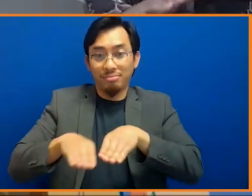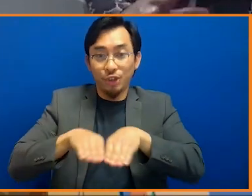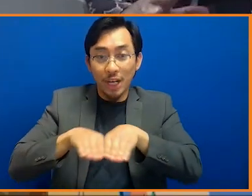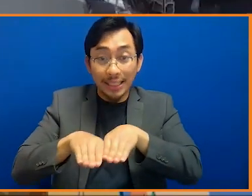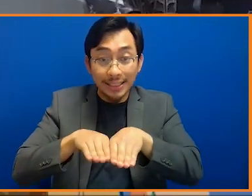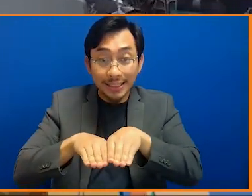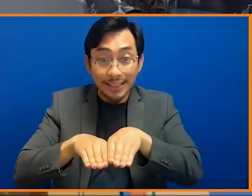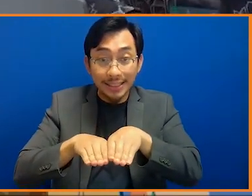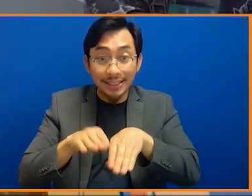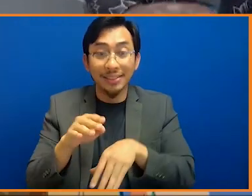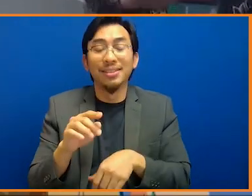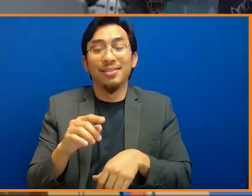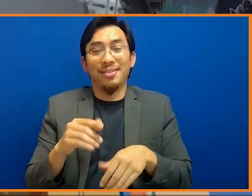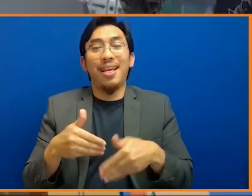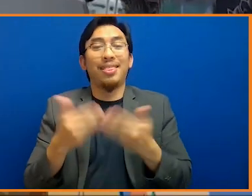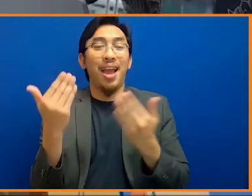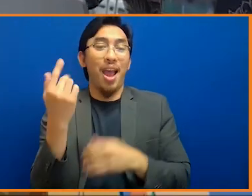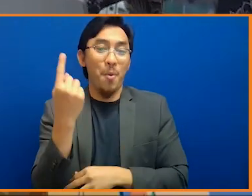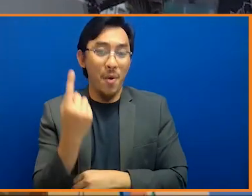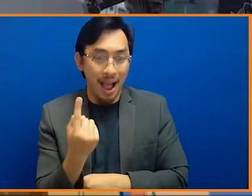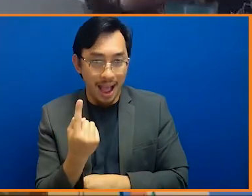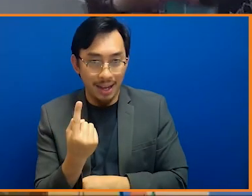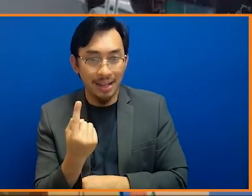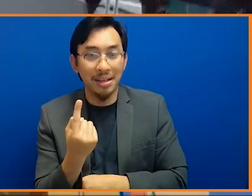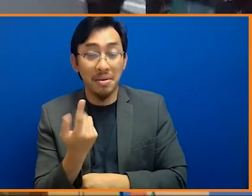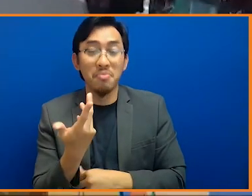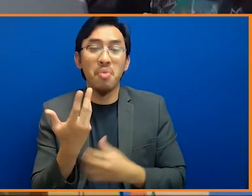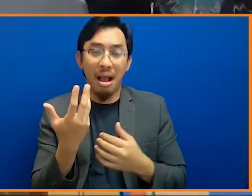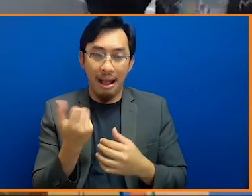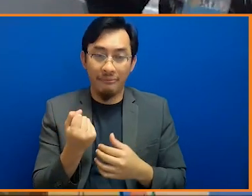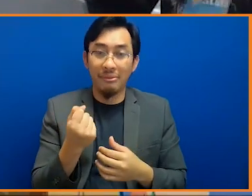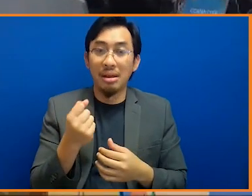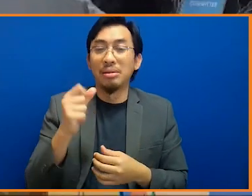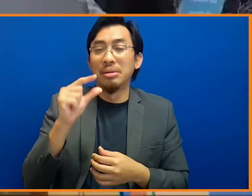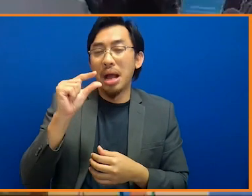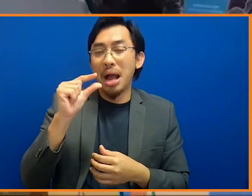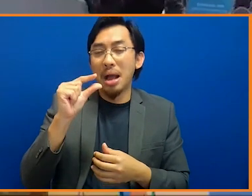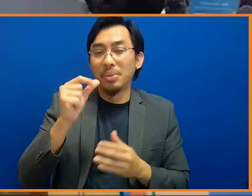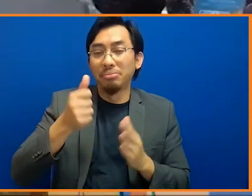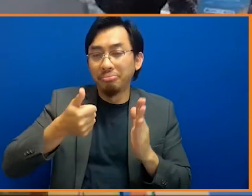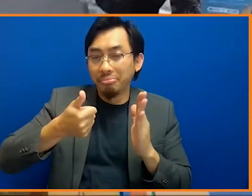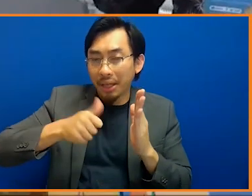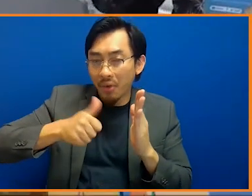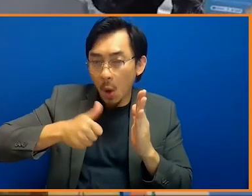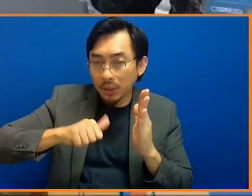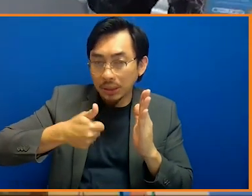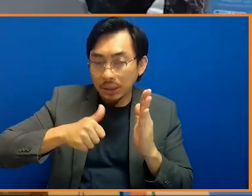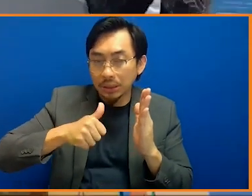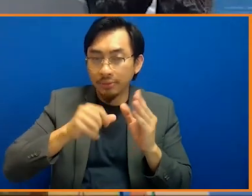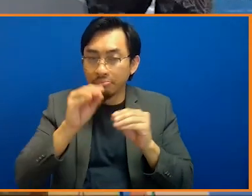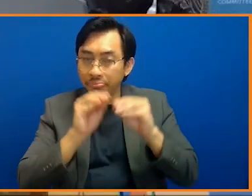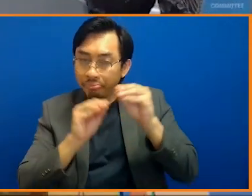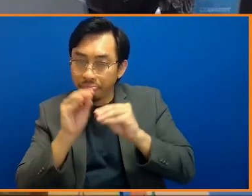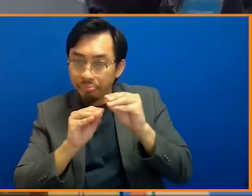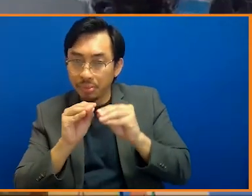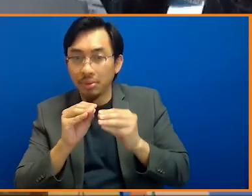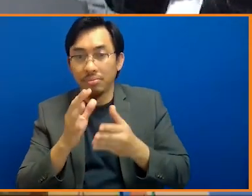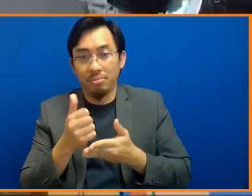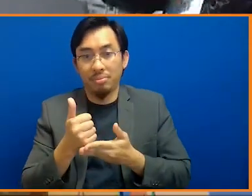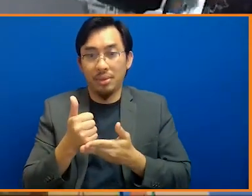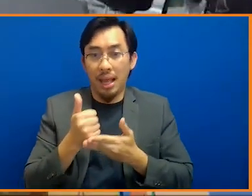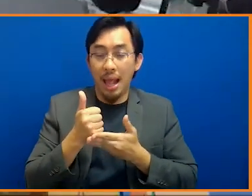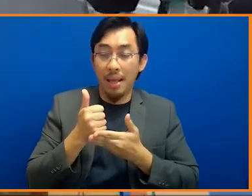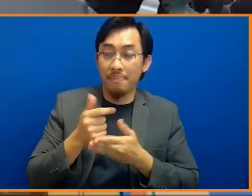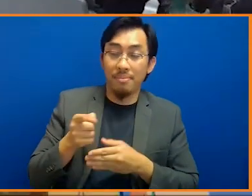of the day 1 of the training. Now we have a little bit evaluation need to be held on. I will